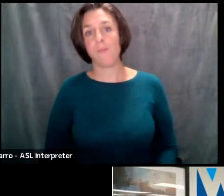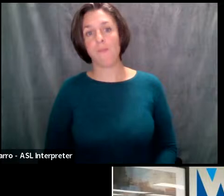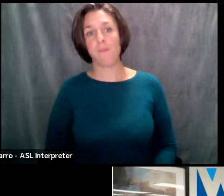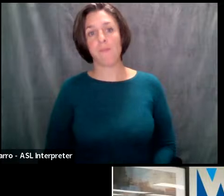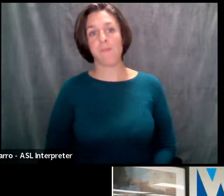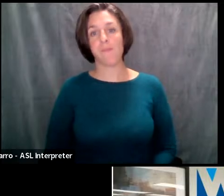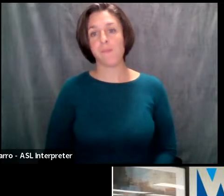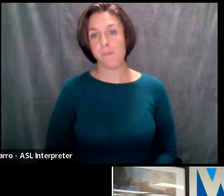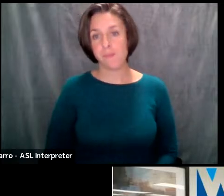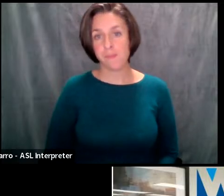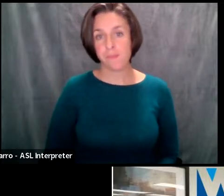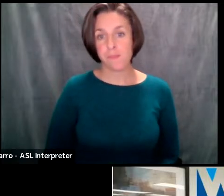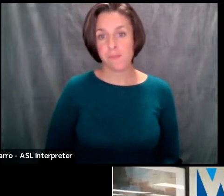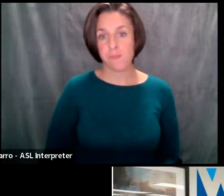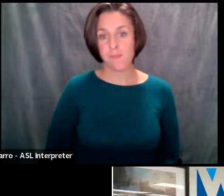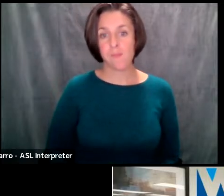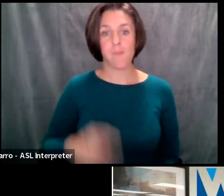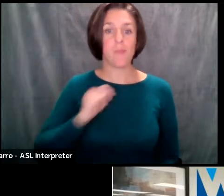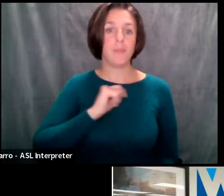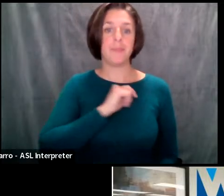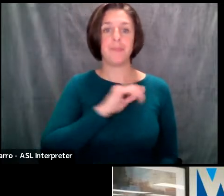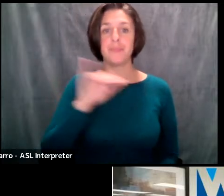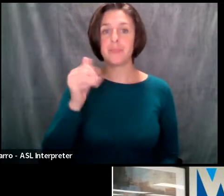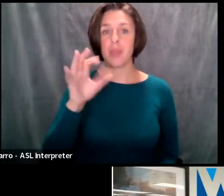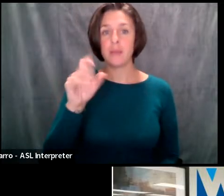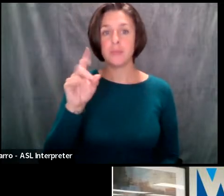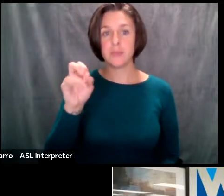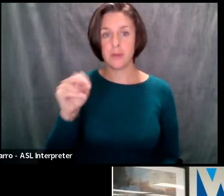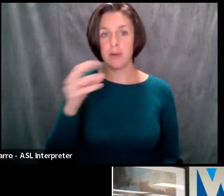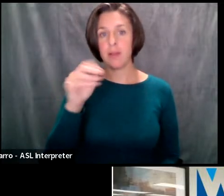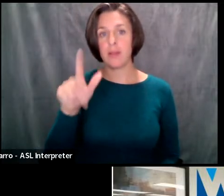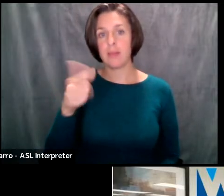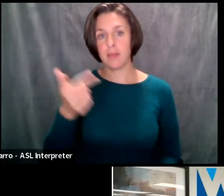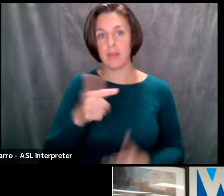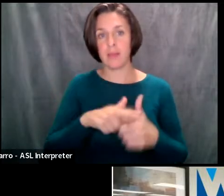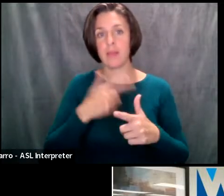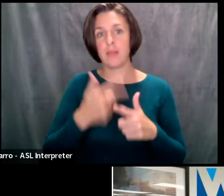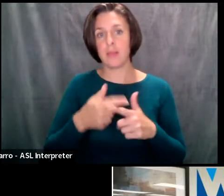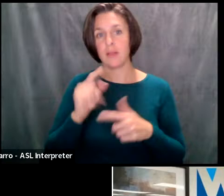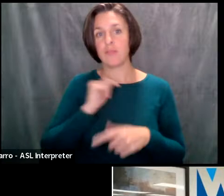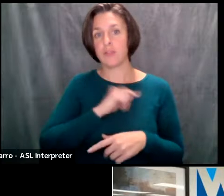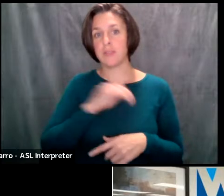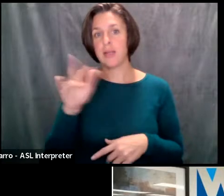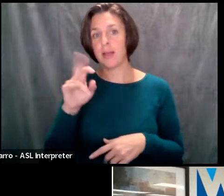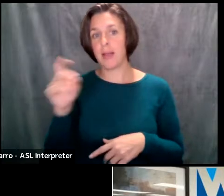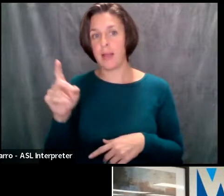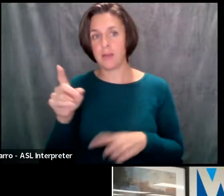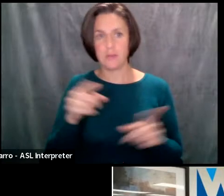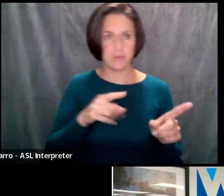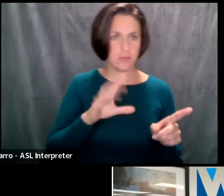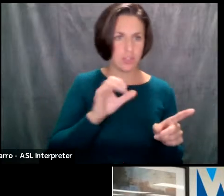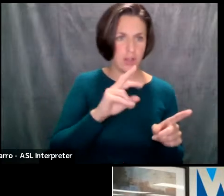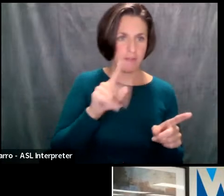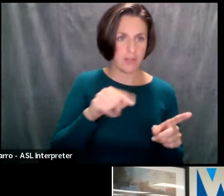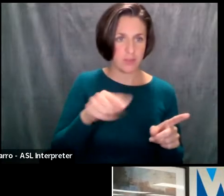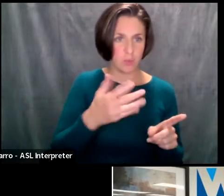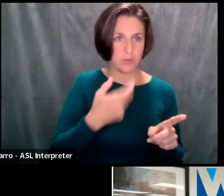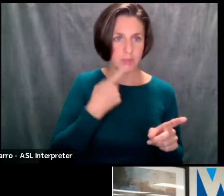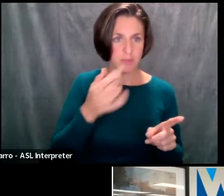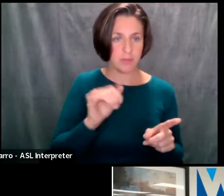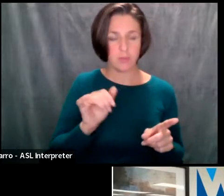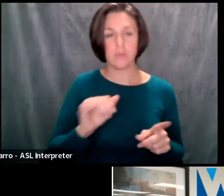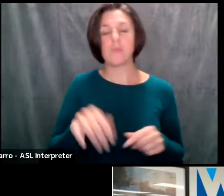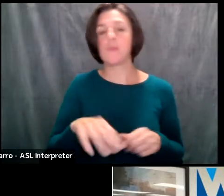Okay. I'll do Trustee Jacobson and then Trustee Land again. I'm sorry. Did you want to say something too? Trustee Chavez? No.